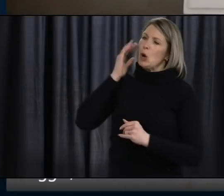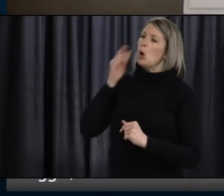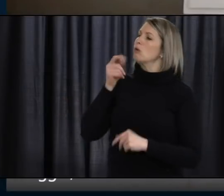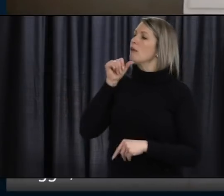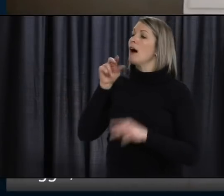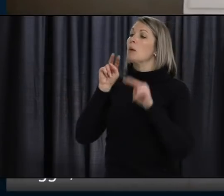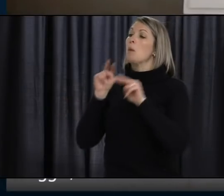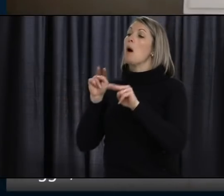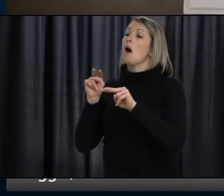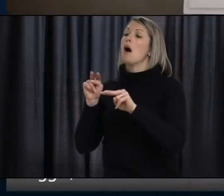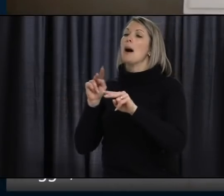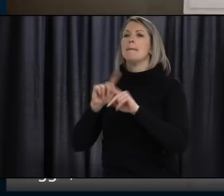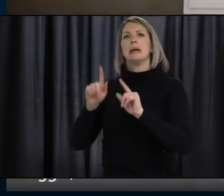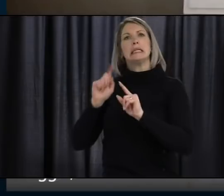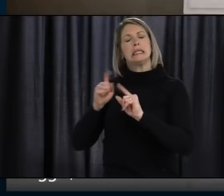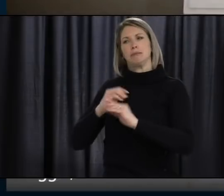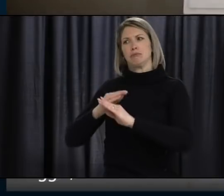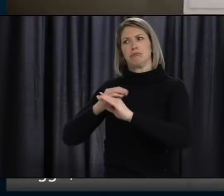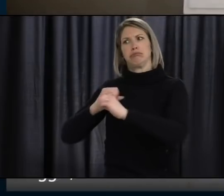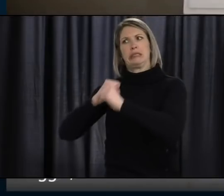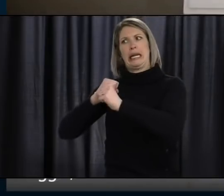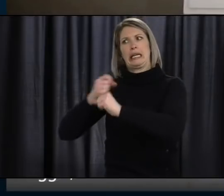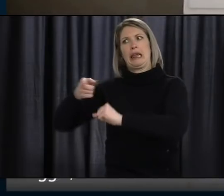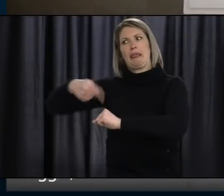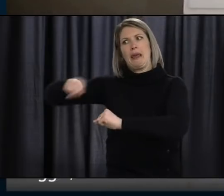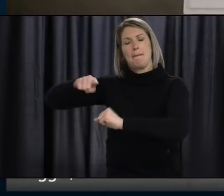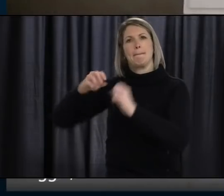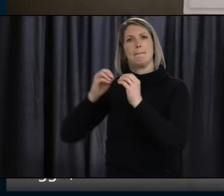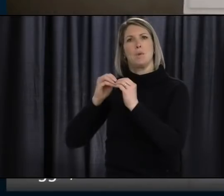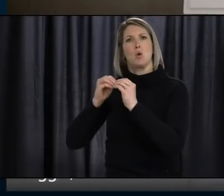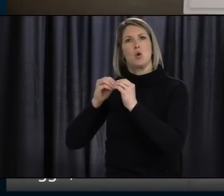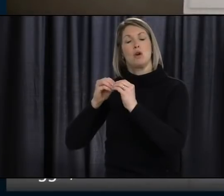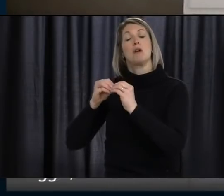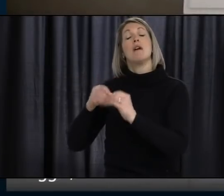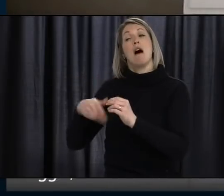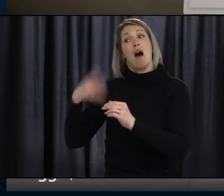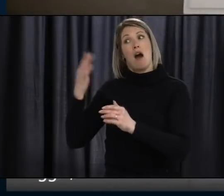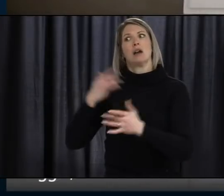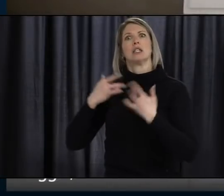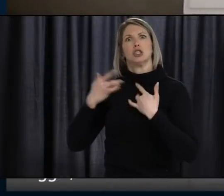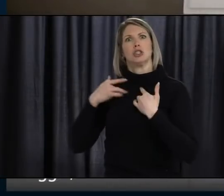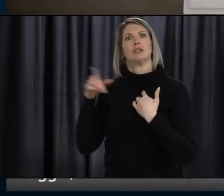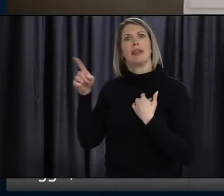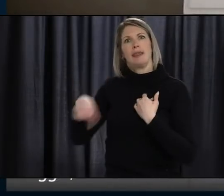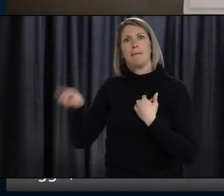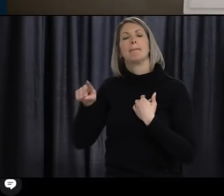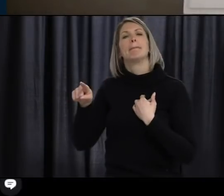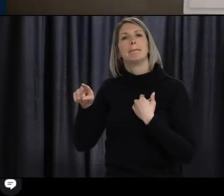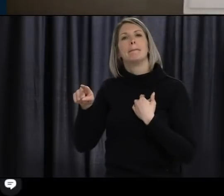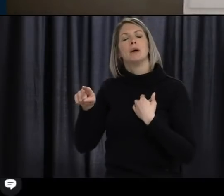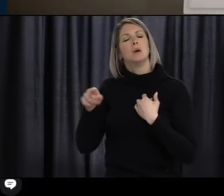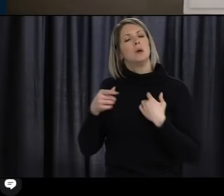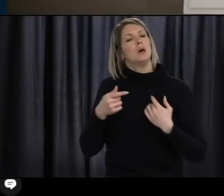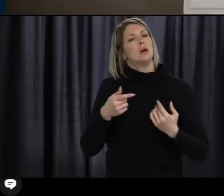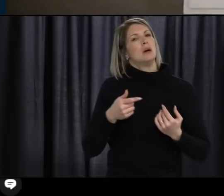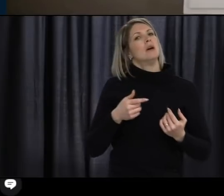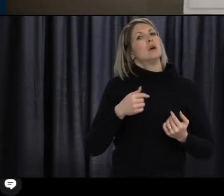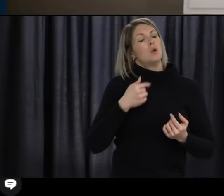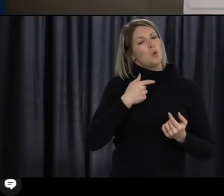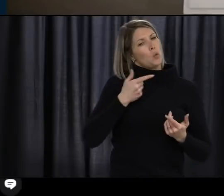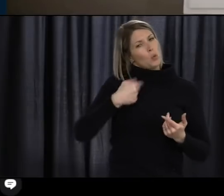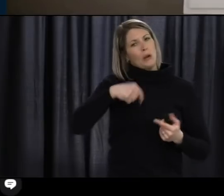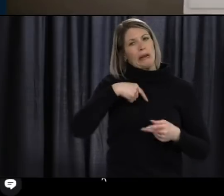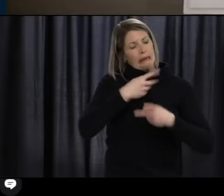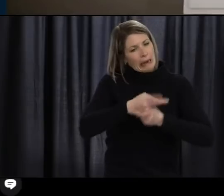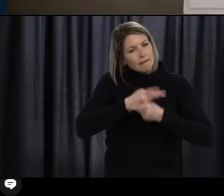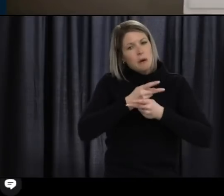chance of infection by COVID-19. So we've been very careful about the way we carry out our monitoring to